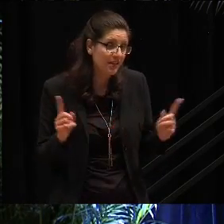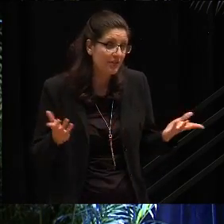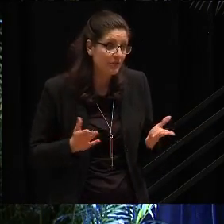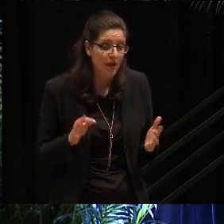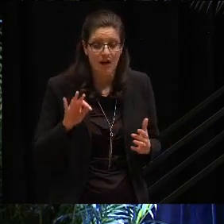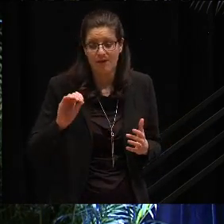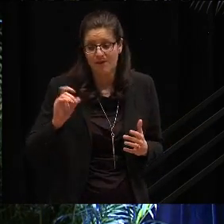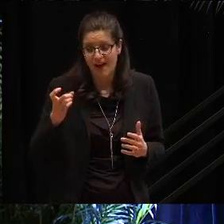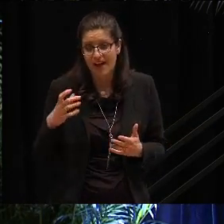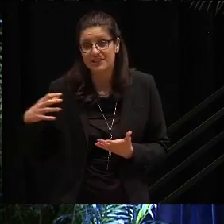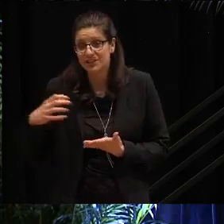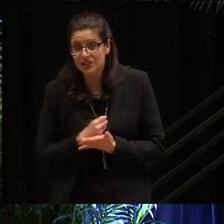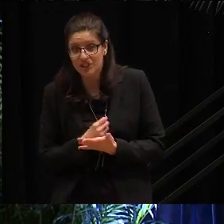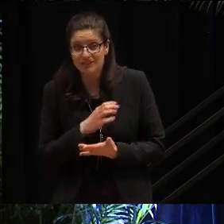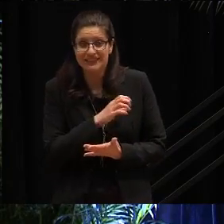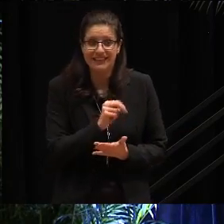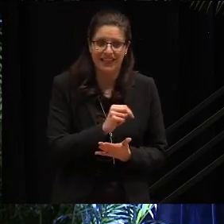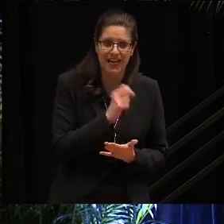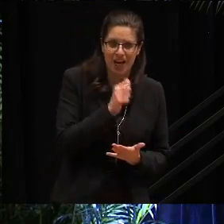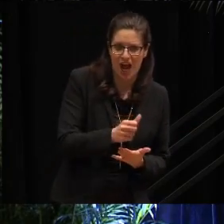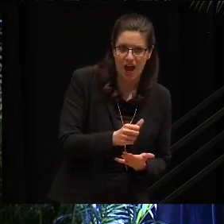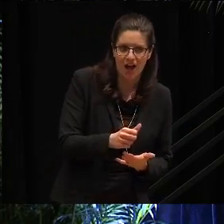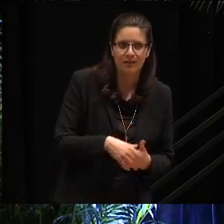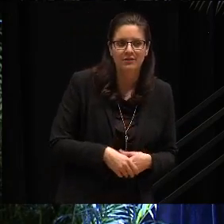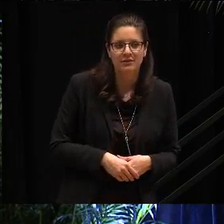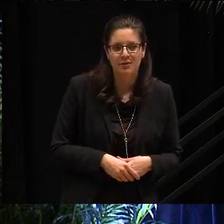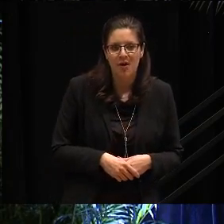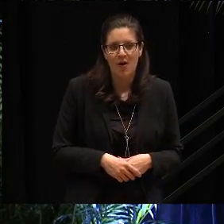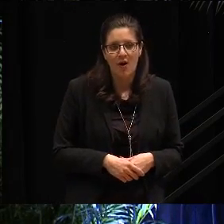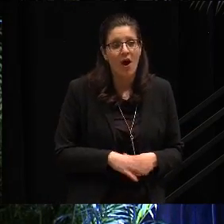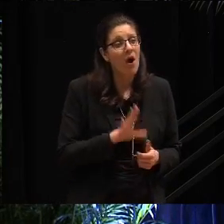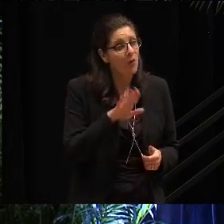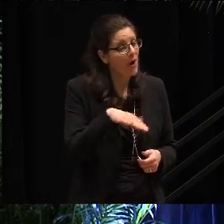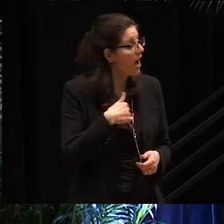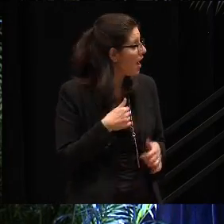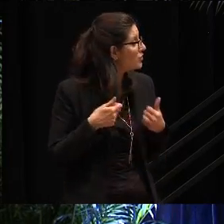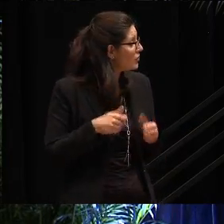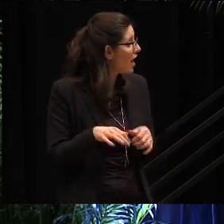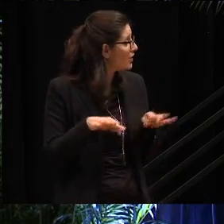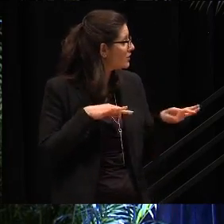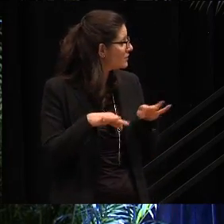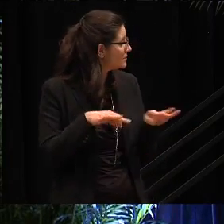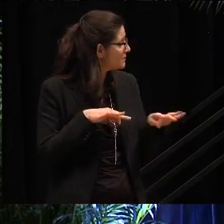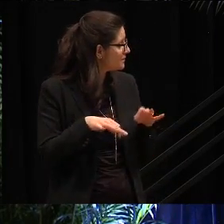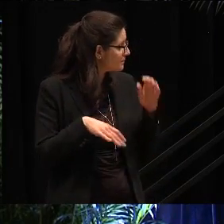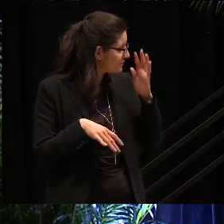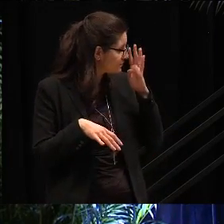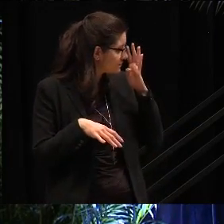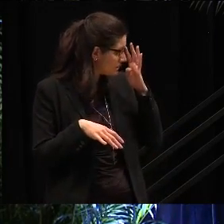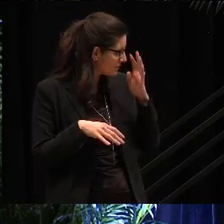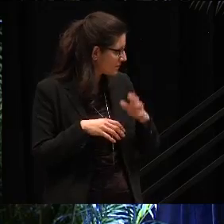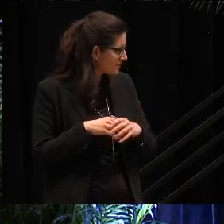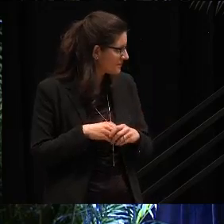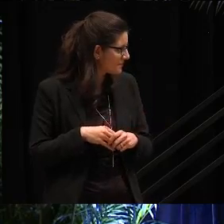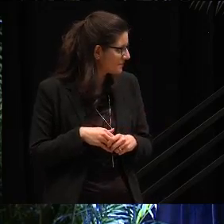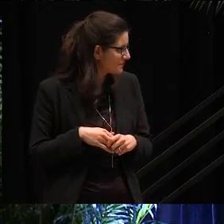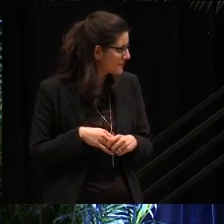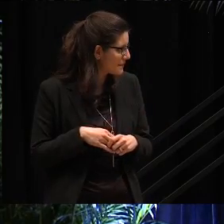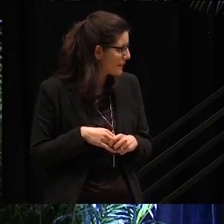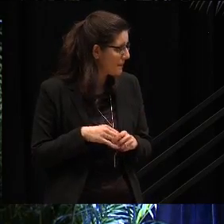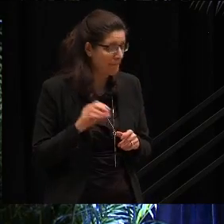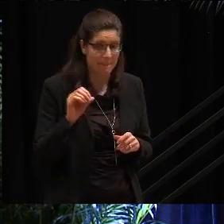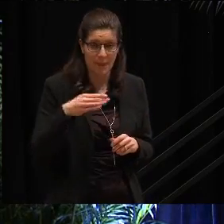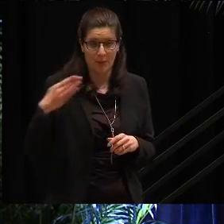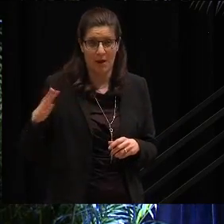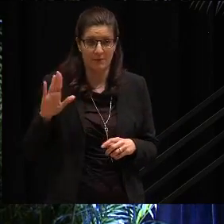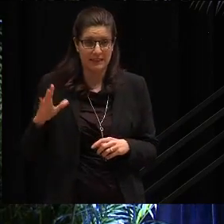Fox deserves it and CNN doesn't. Well, let me try, Jim. I think the difference between Obama's complaints,